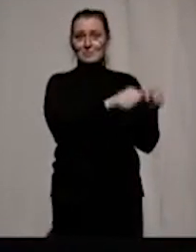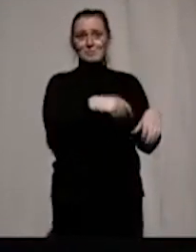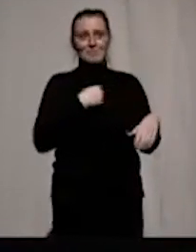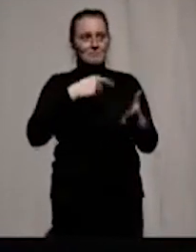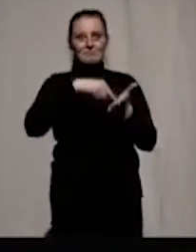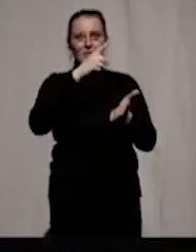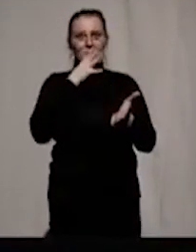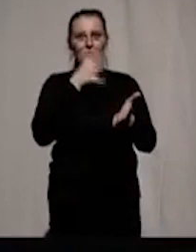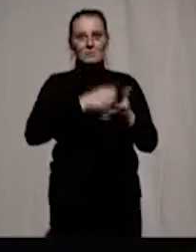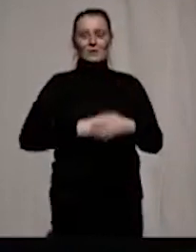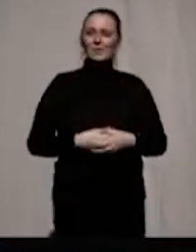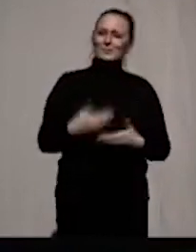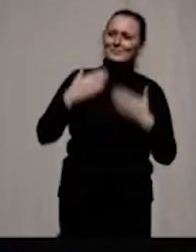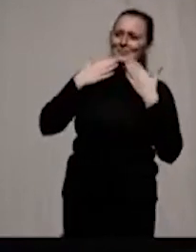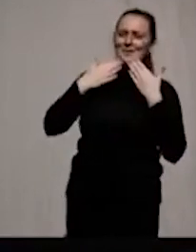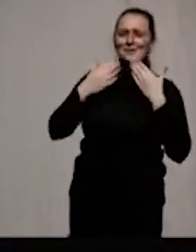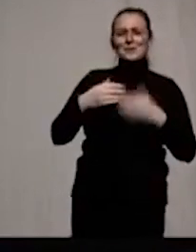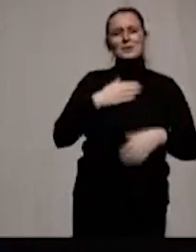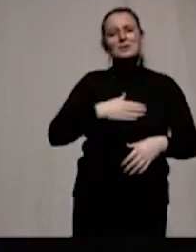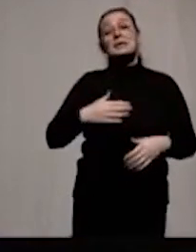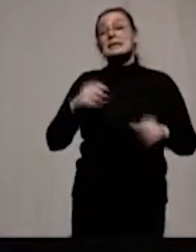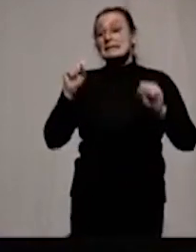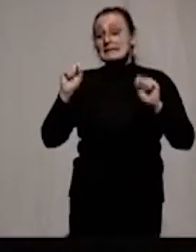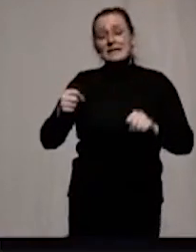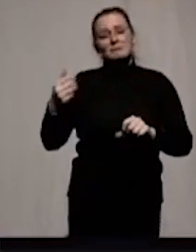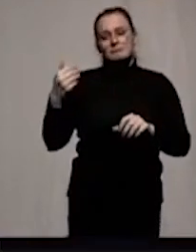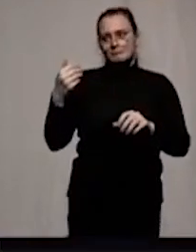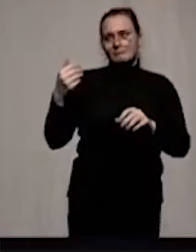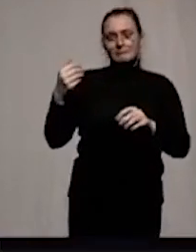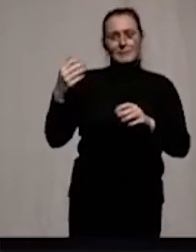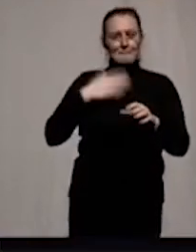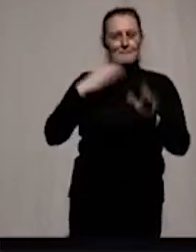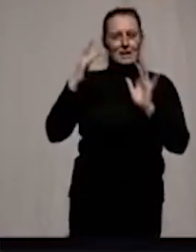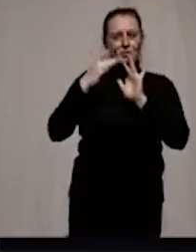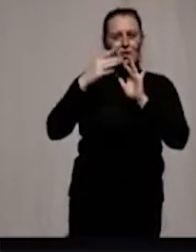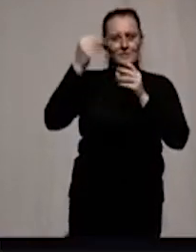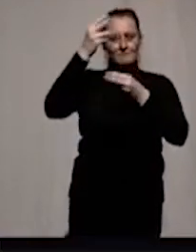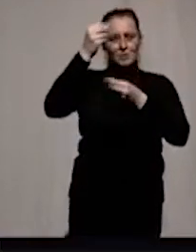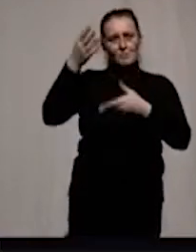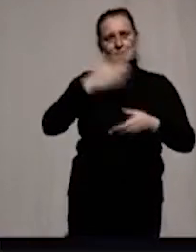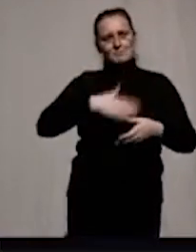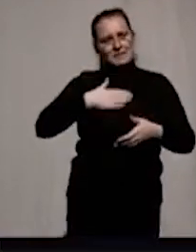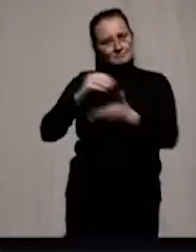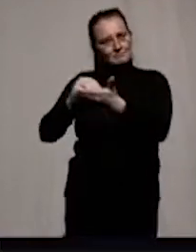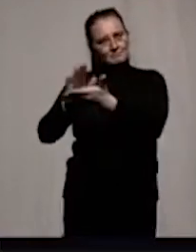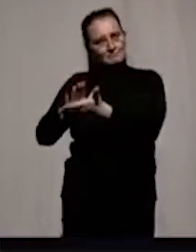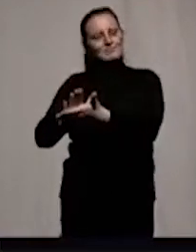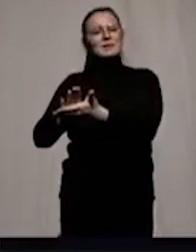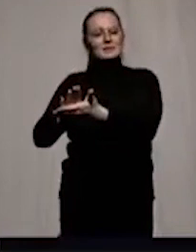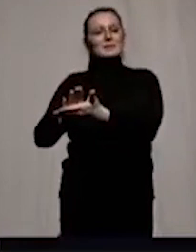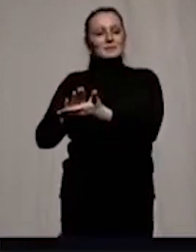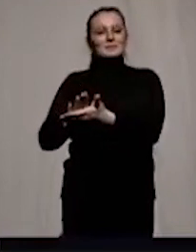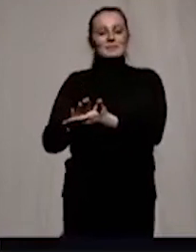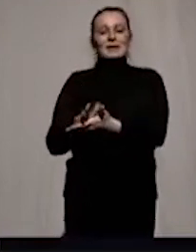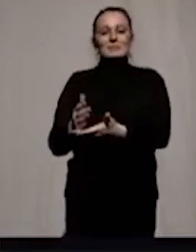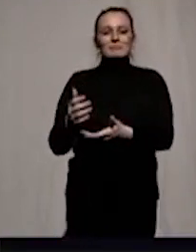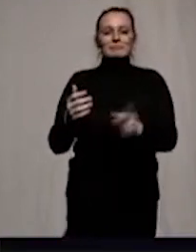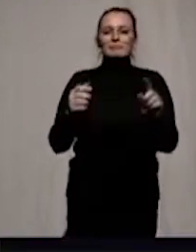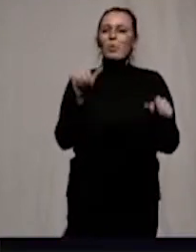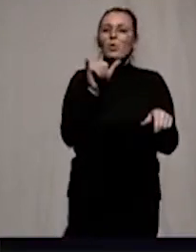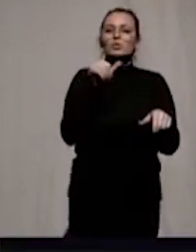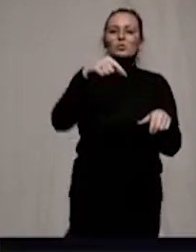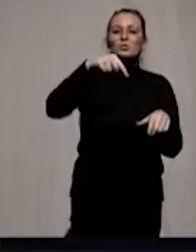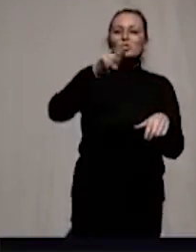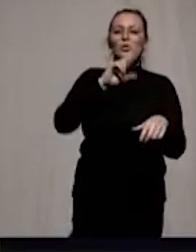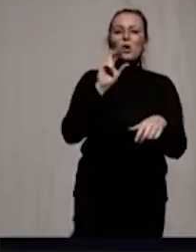feel free to take down my contact info. I'll leave that up on my way out as I'm taking things down. And you guys can, the QR code goes straight to my